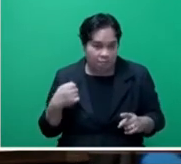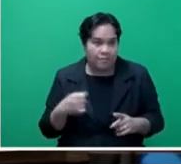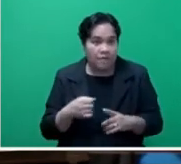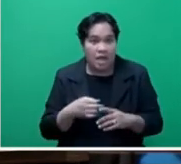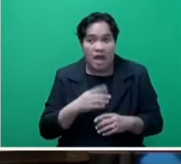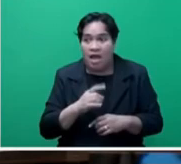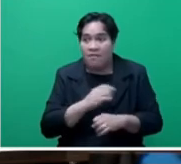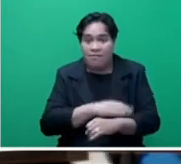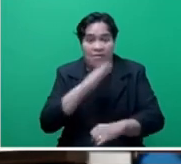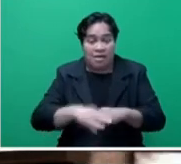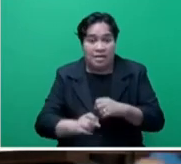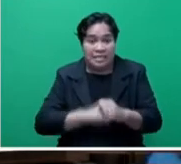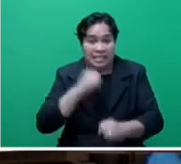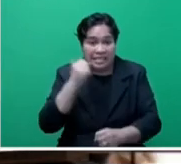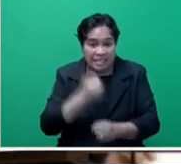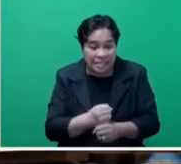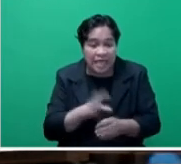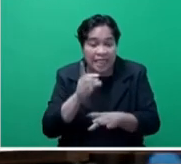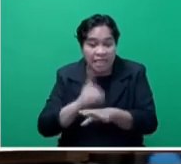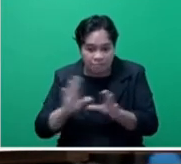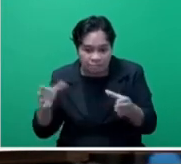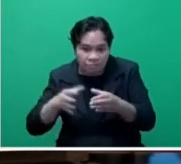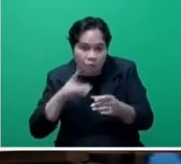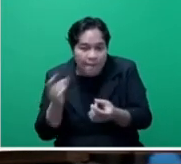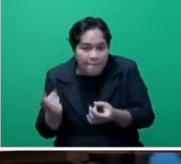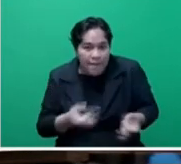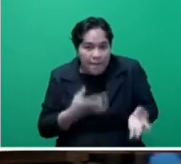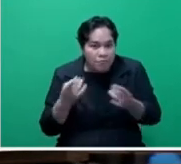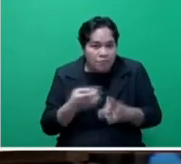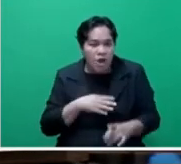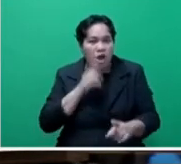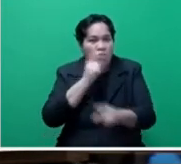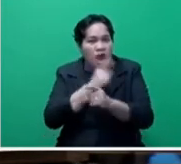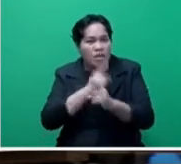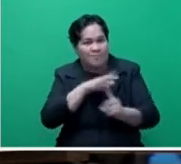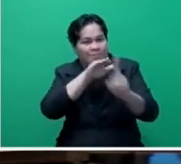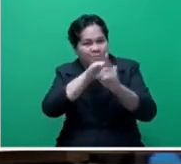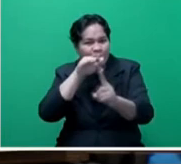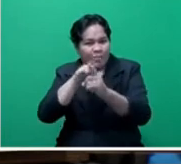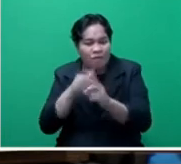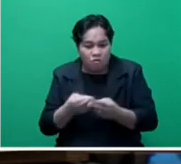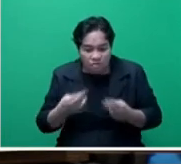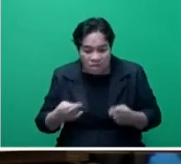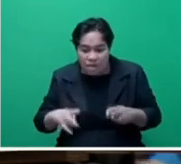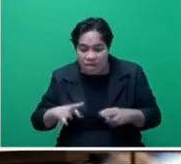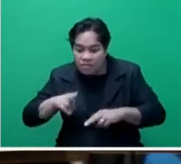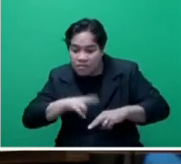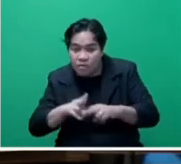season, the disability sector has begun preparations in stocking and lobbying for resources that Fijians with disabilities